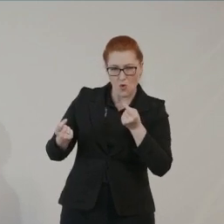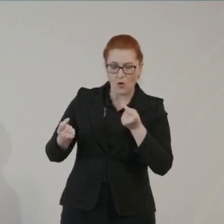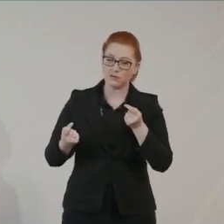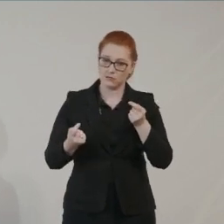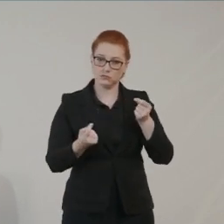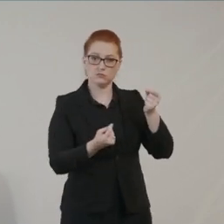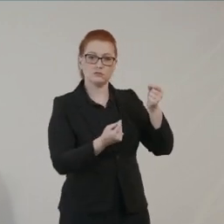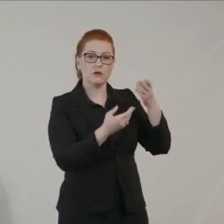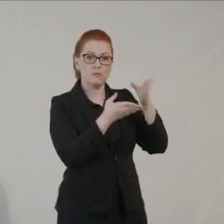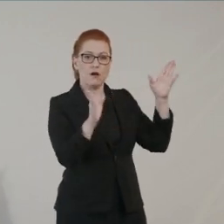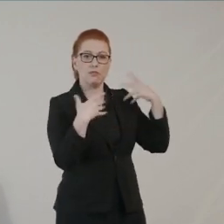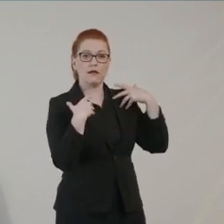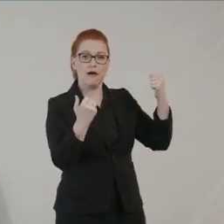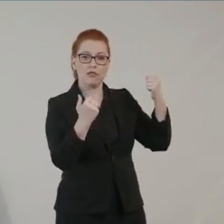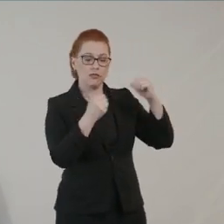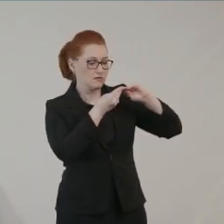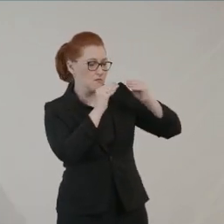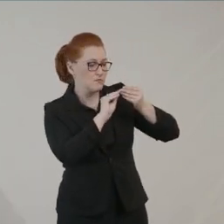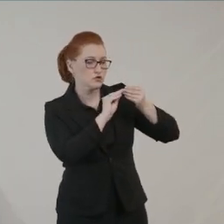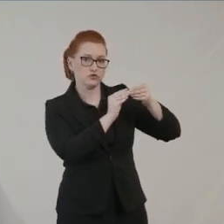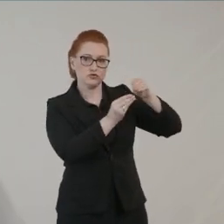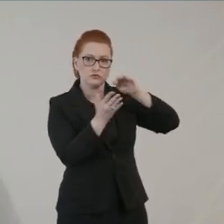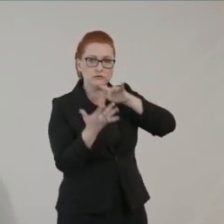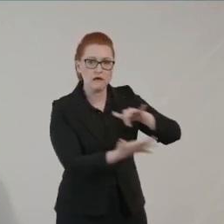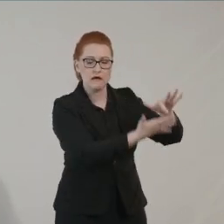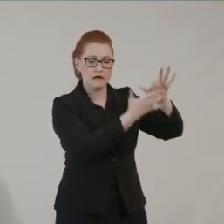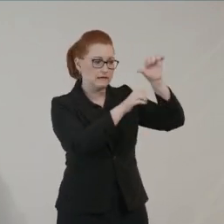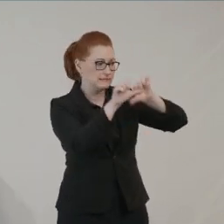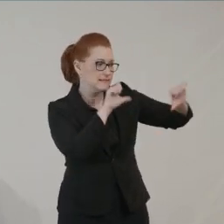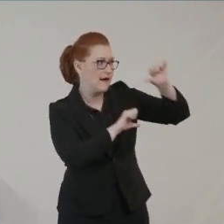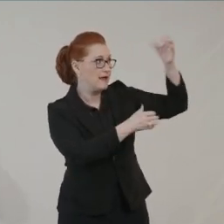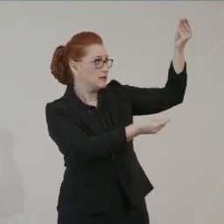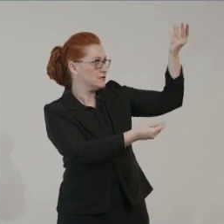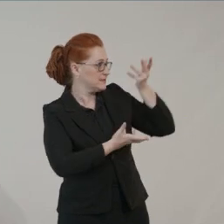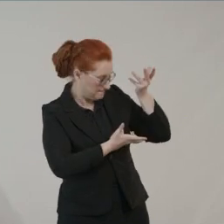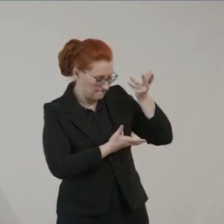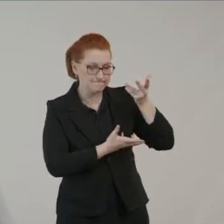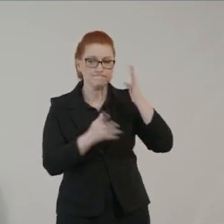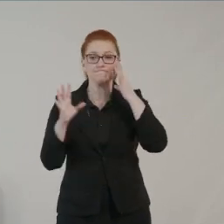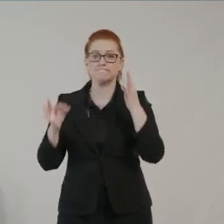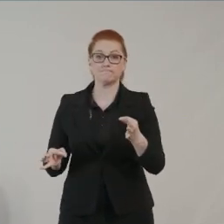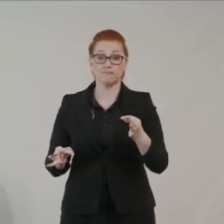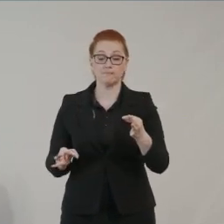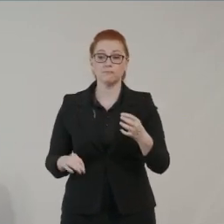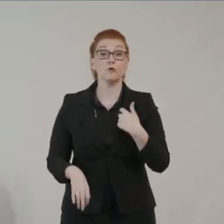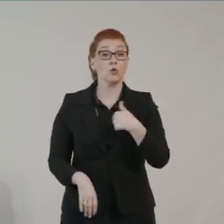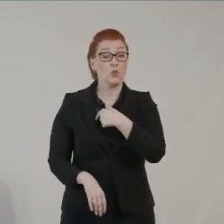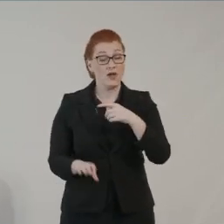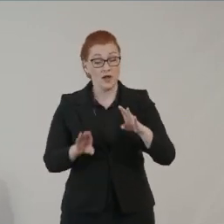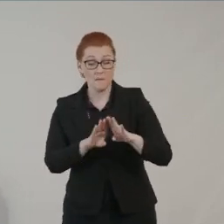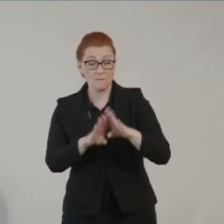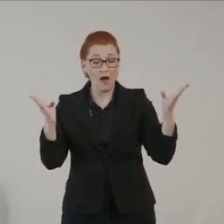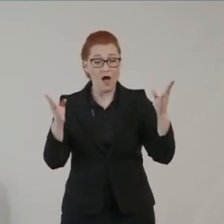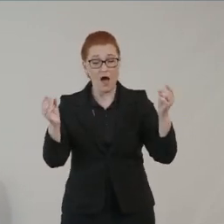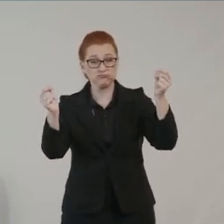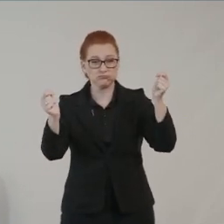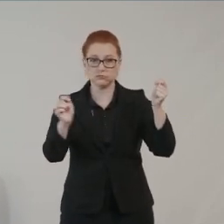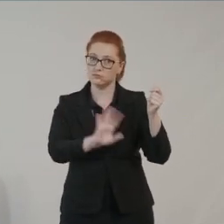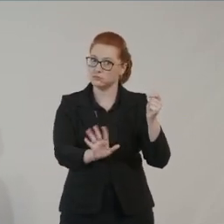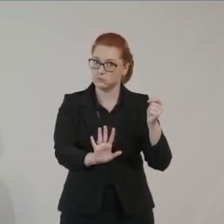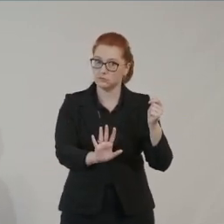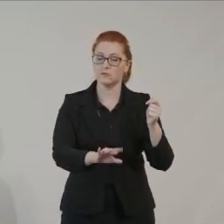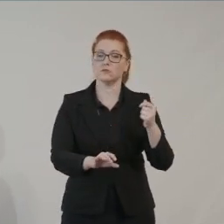step by step and incremental. They'll be gradual, and they will be responsible